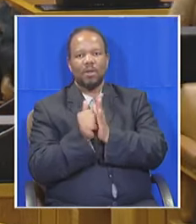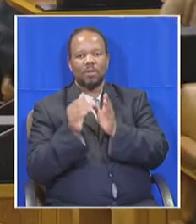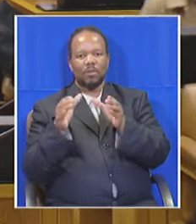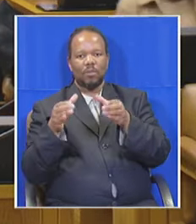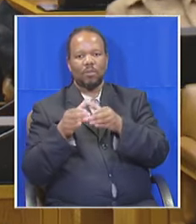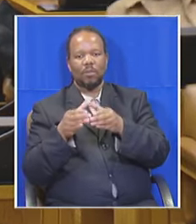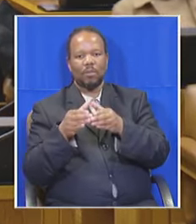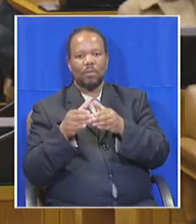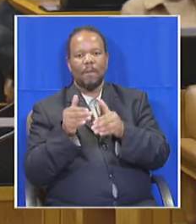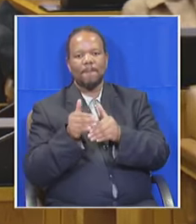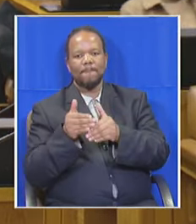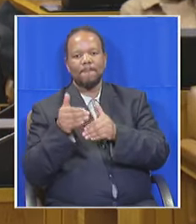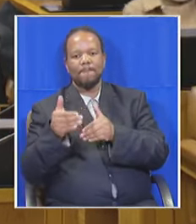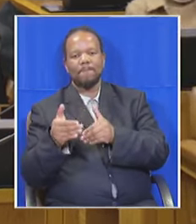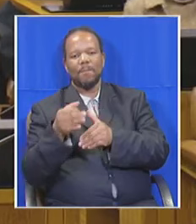30th of